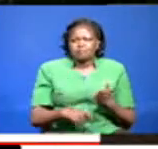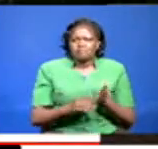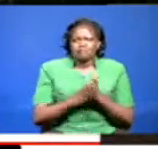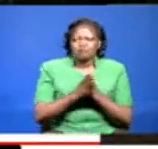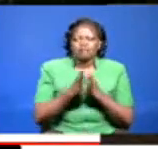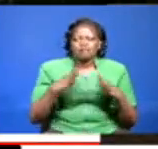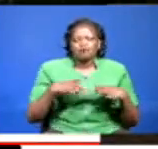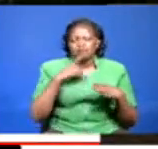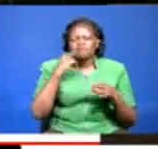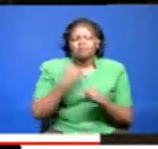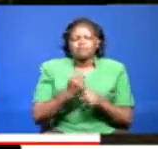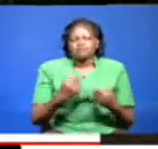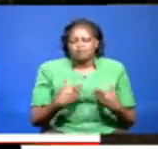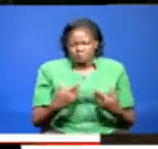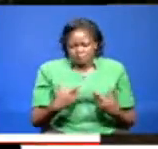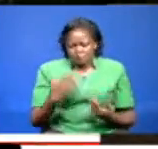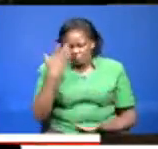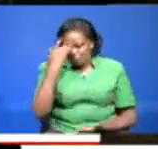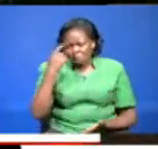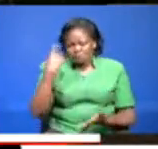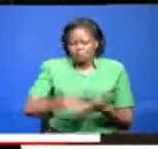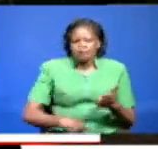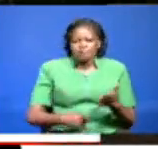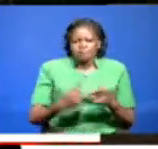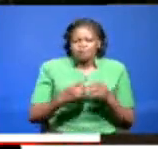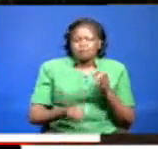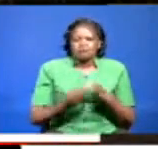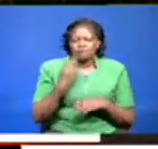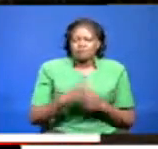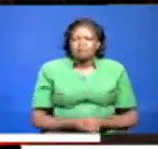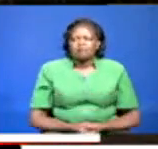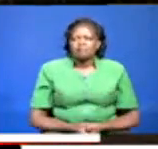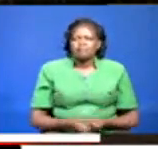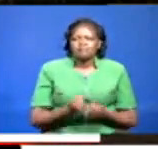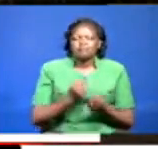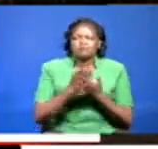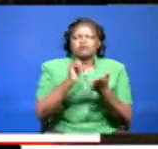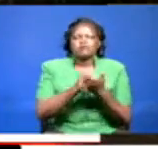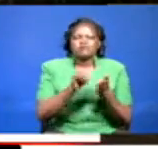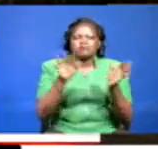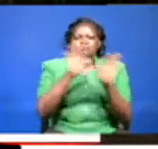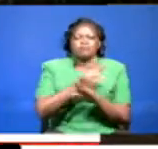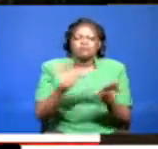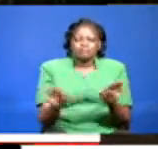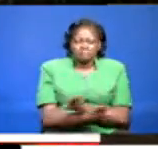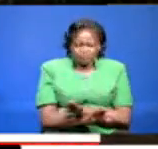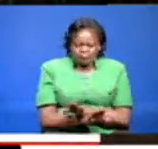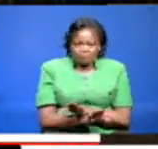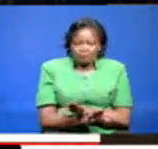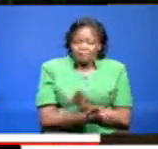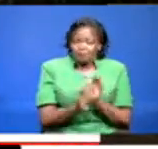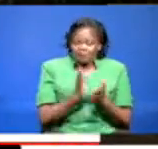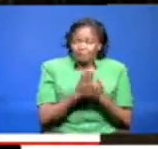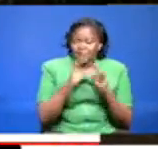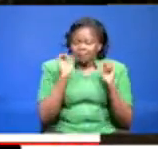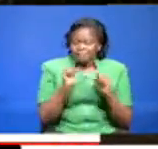employed people, because it is usually deducted from the source. So we are going to make sure everything, as long as it is possible, it will always